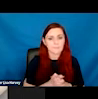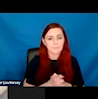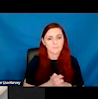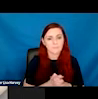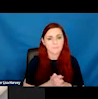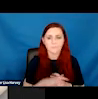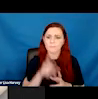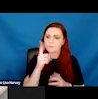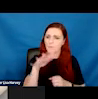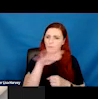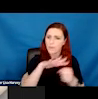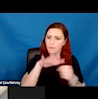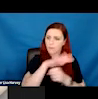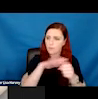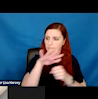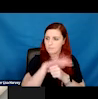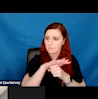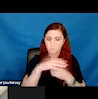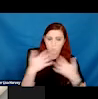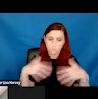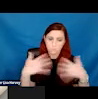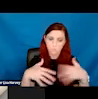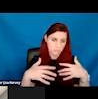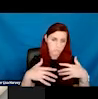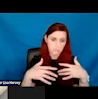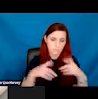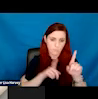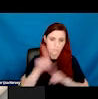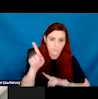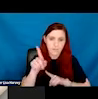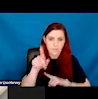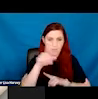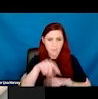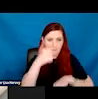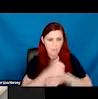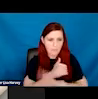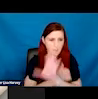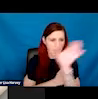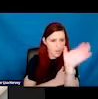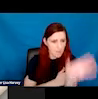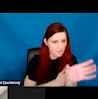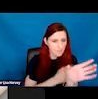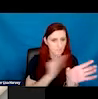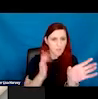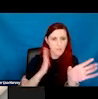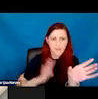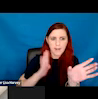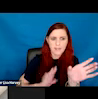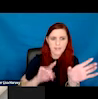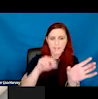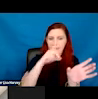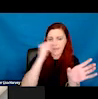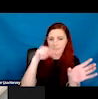One of the areas that's improved hugely, I put in this slide, the bottom left slide is from a lady called